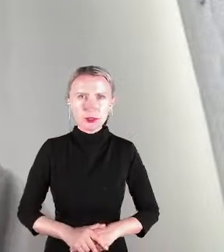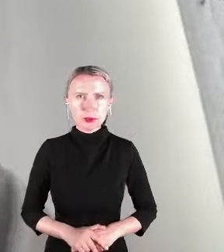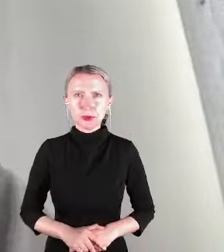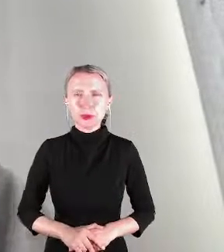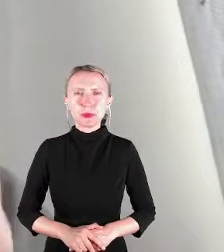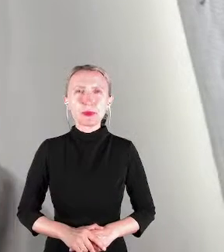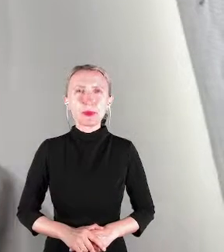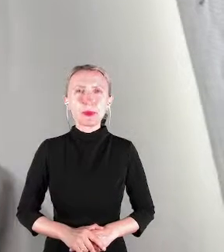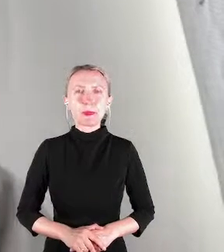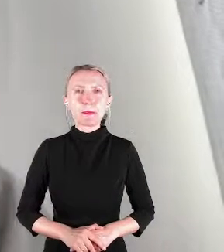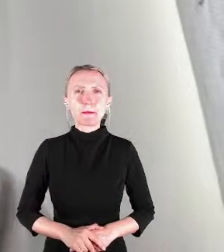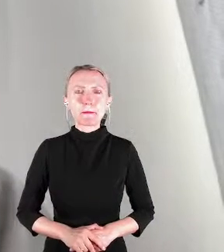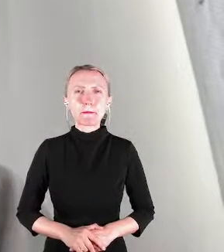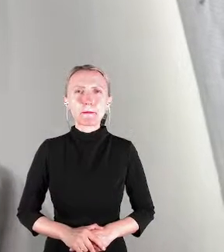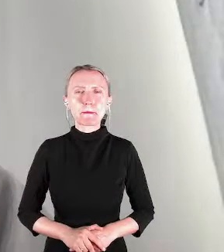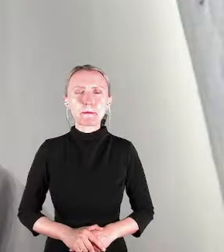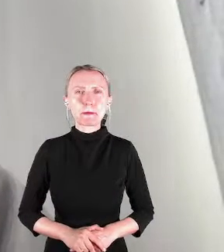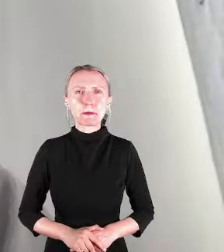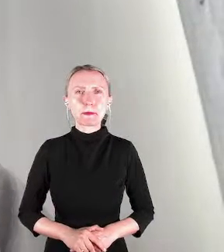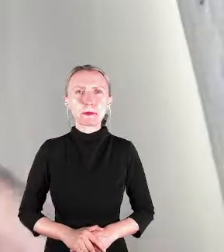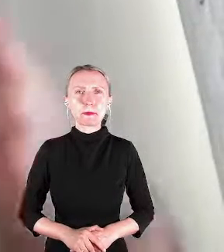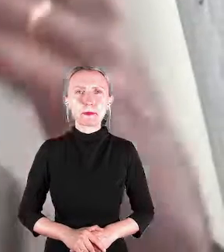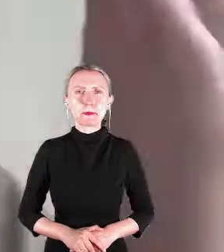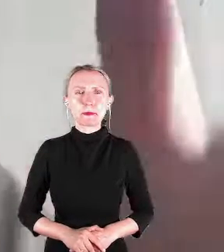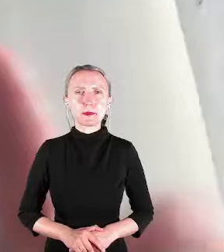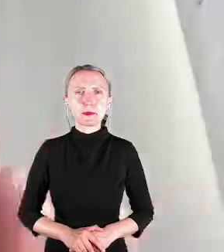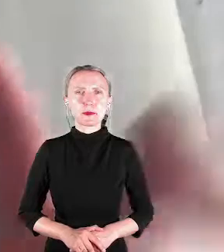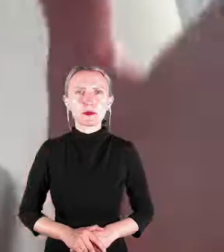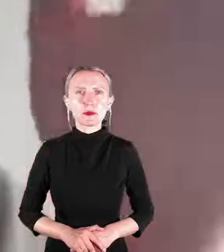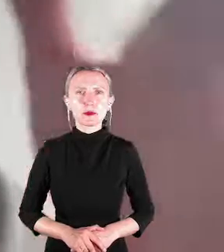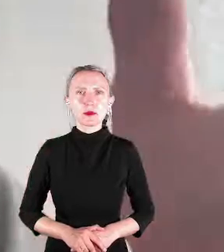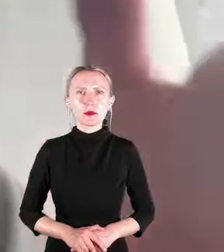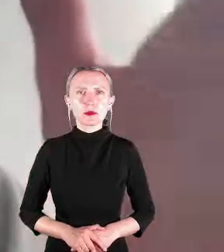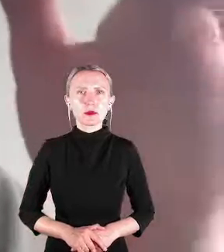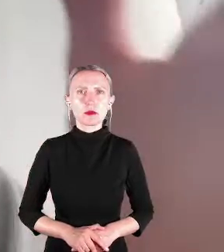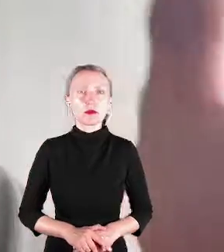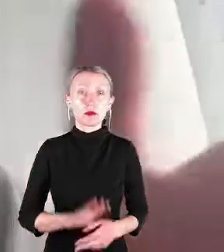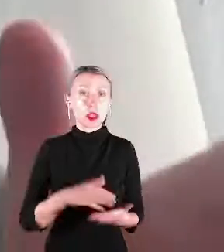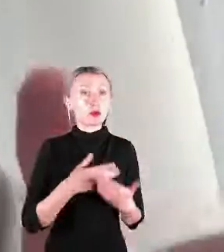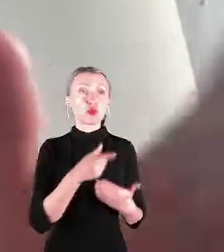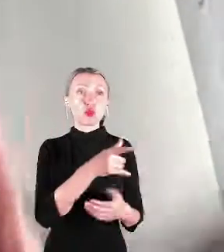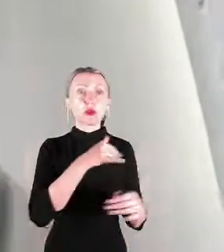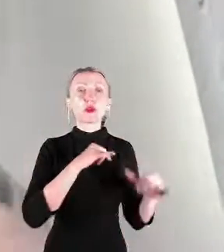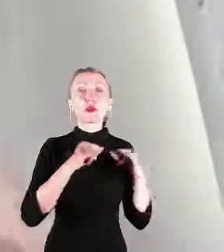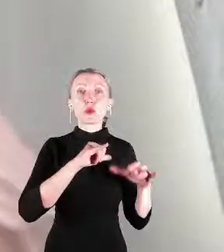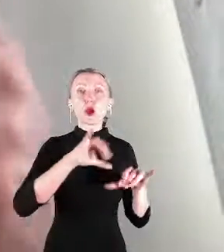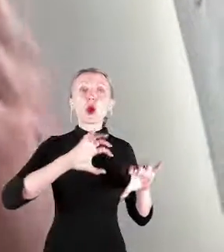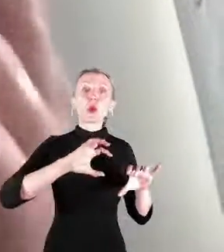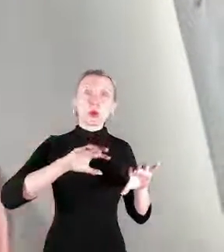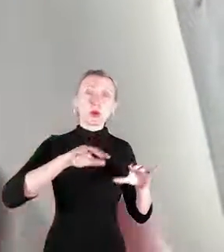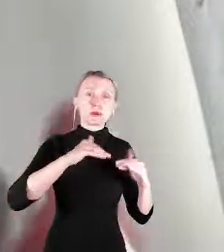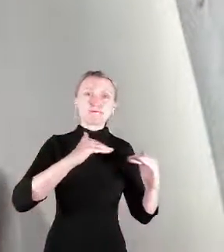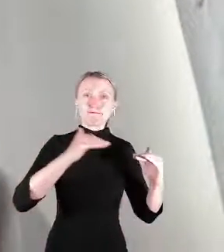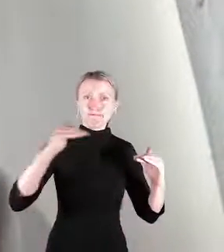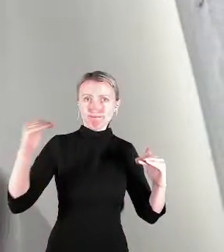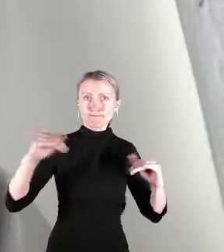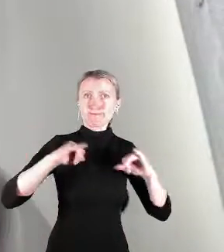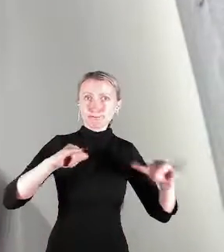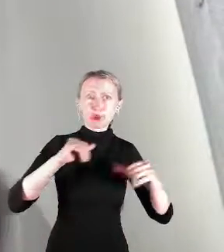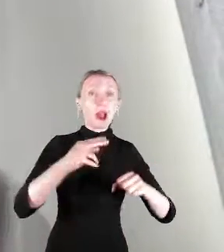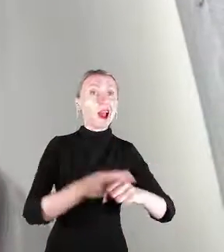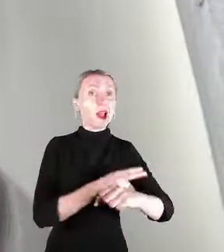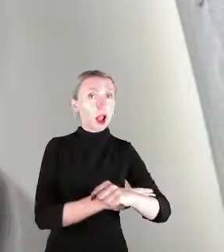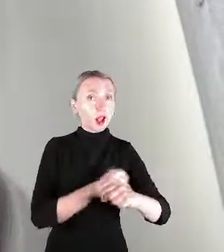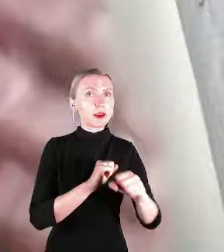are doing these things, that are working to preserve